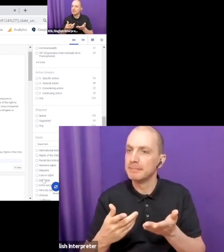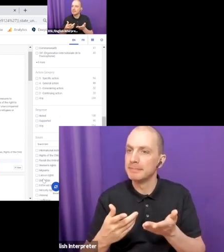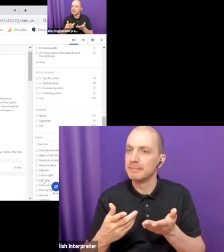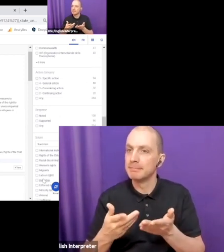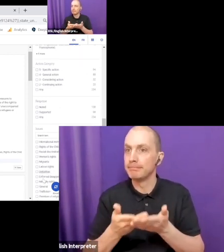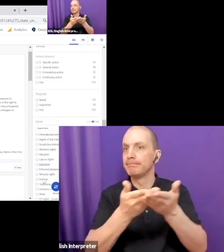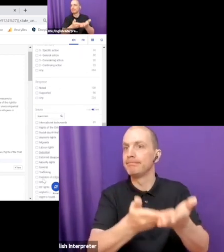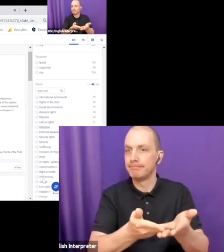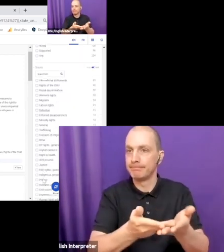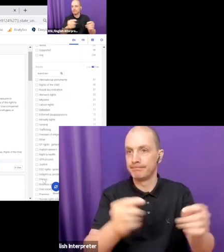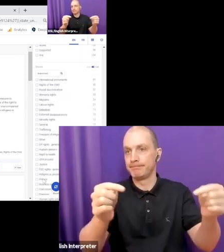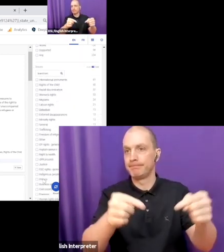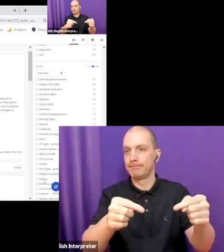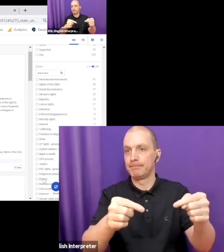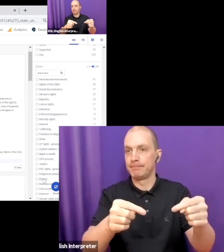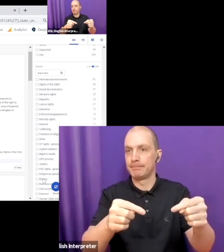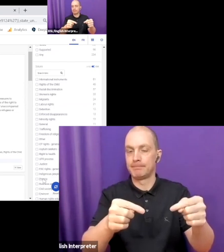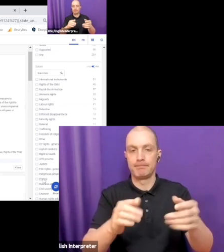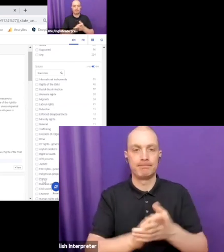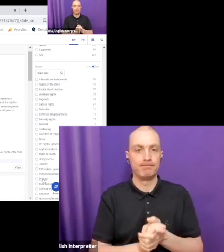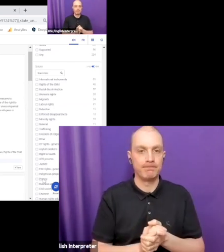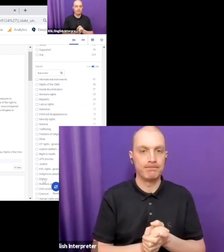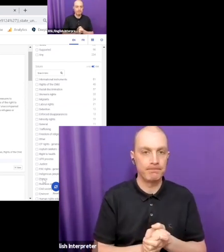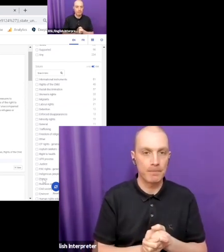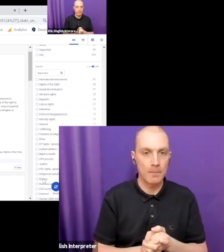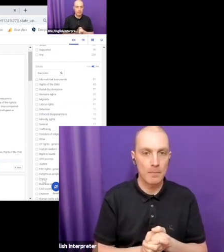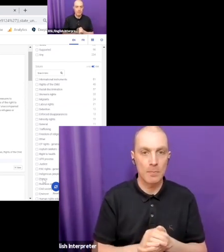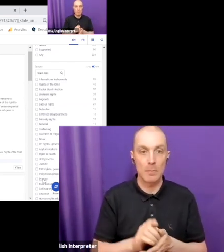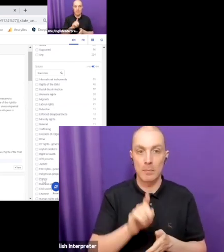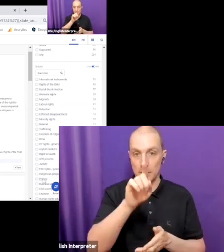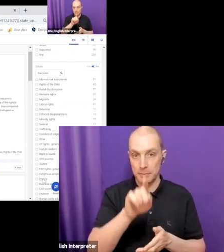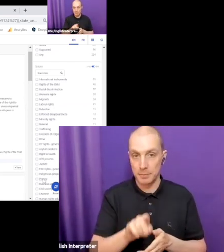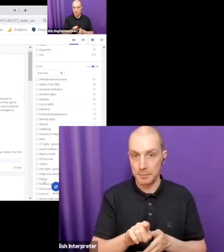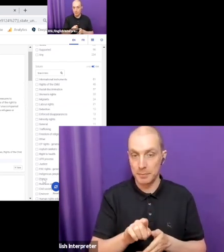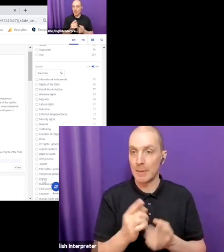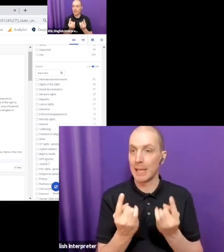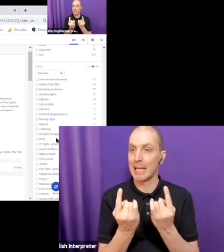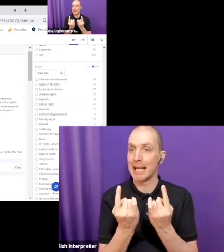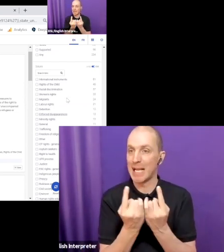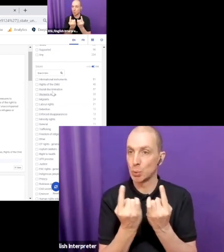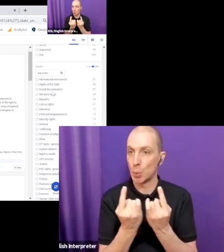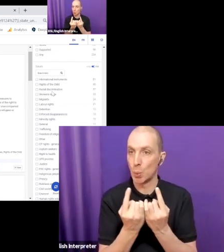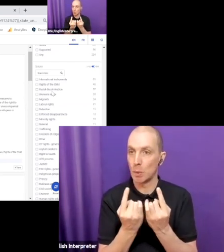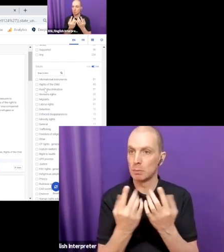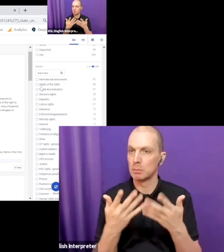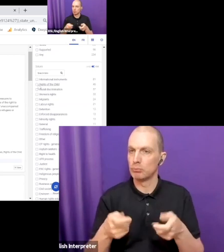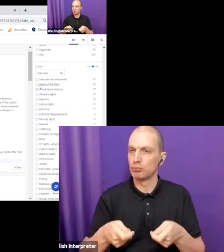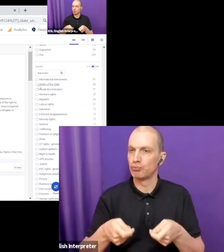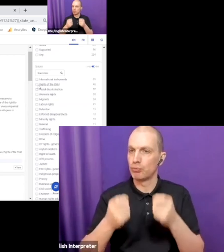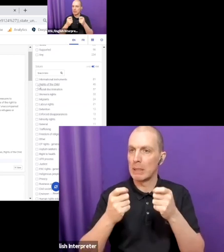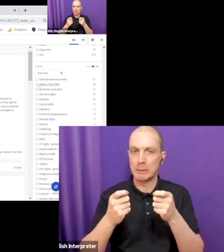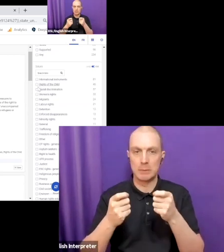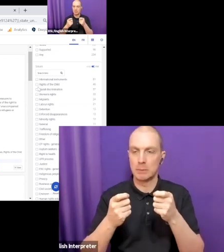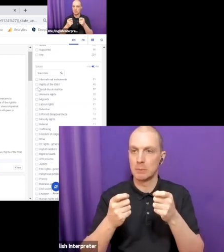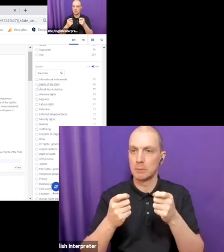what are the topics, the issues that were raised during the last review. So if you click